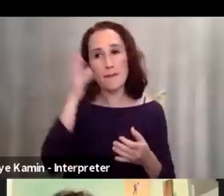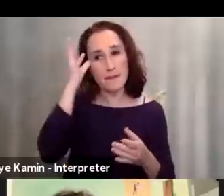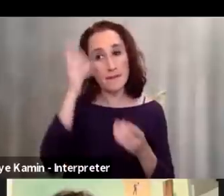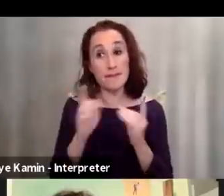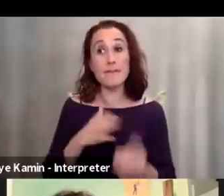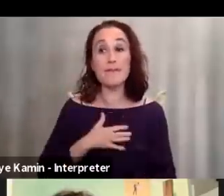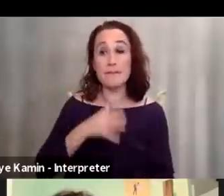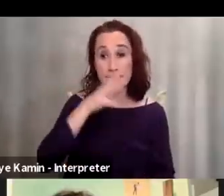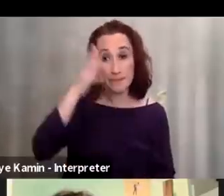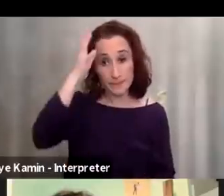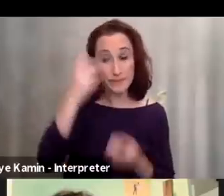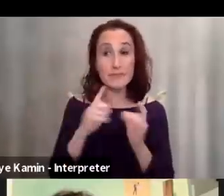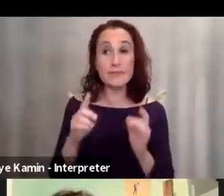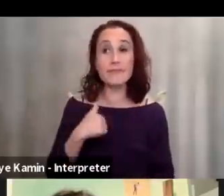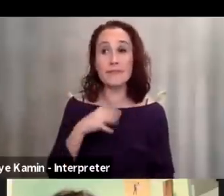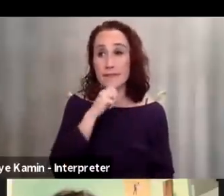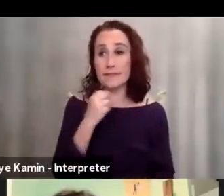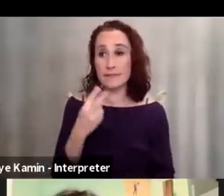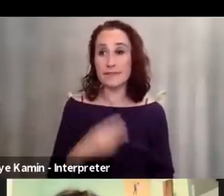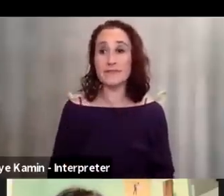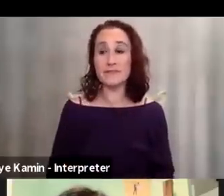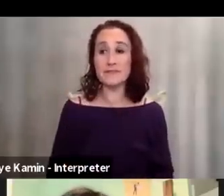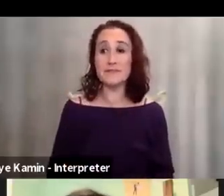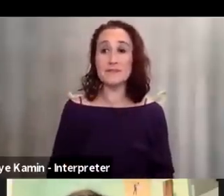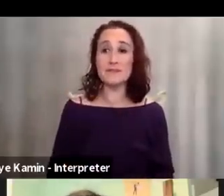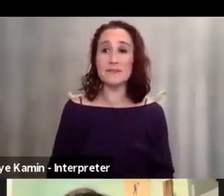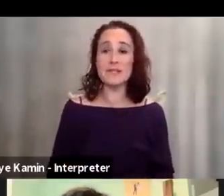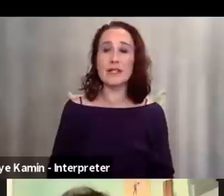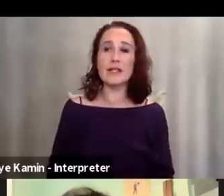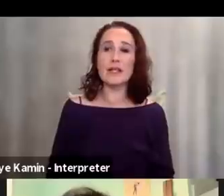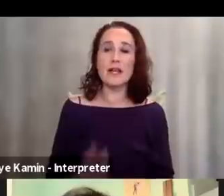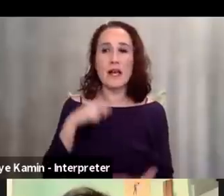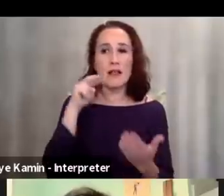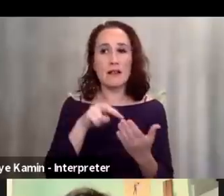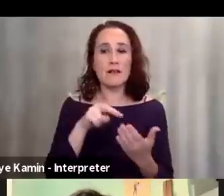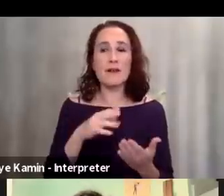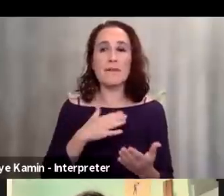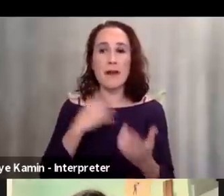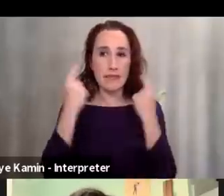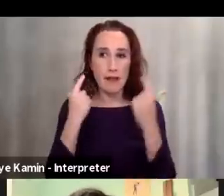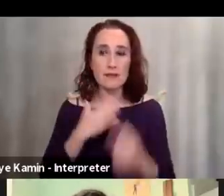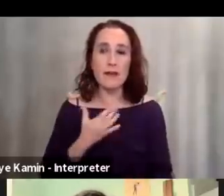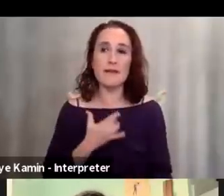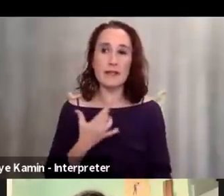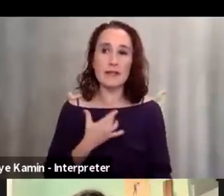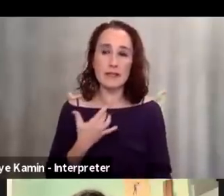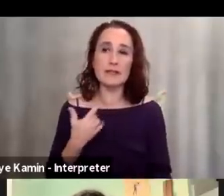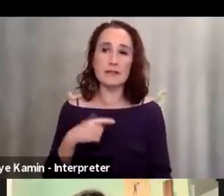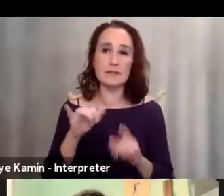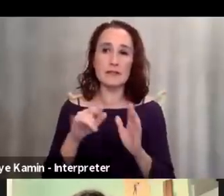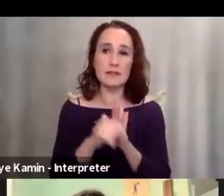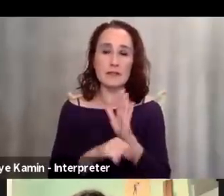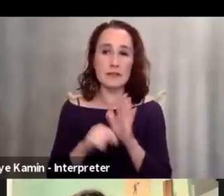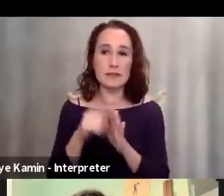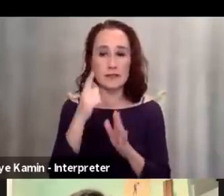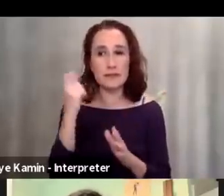parents got divorced when I was 12. So I went and I looked back at how I was thinking and feeling during that time, because